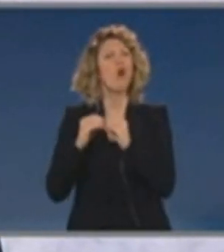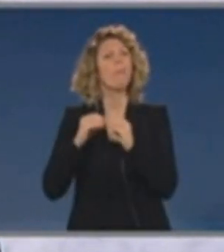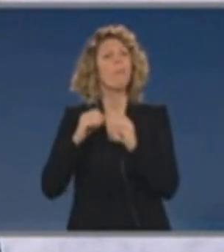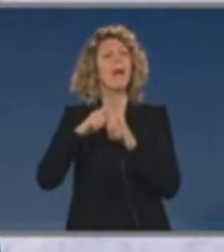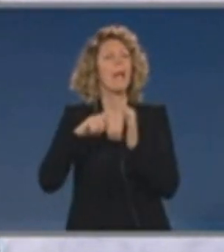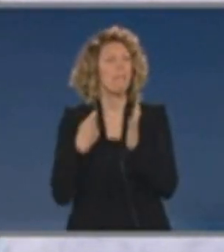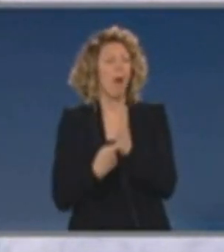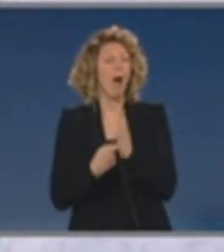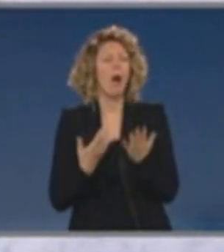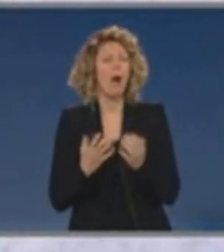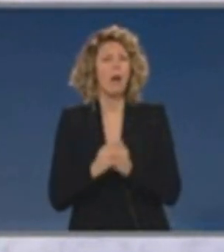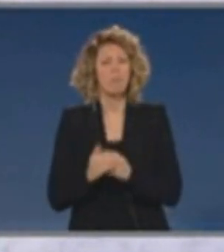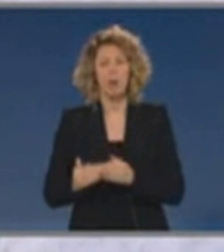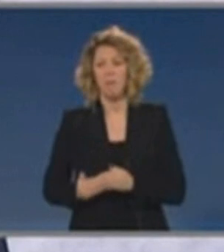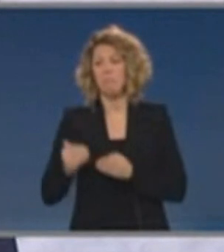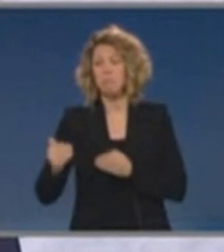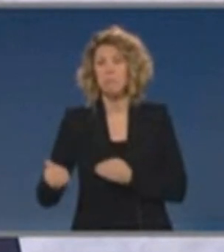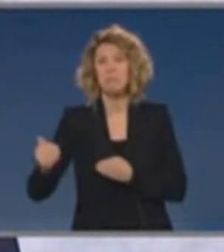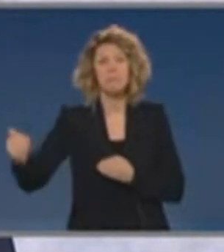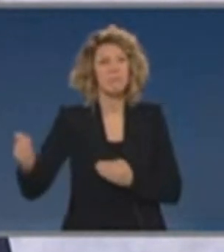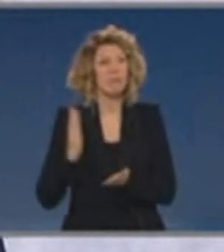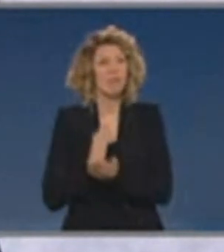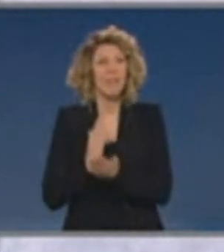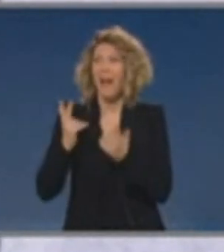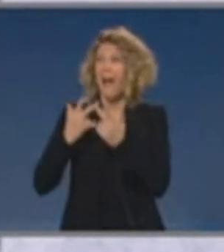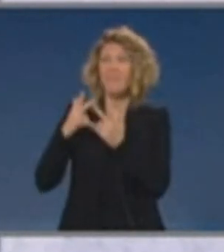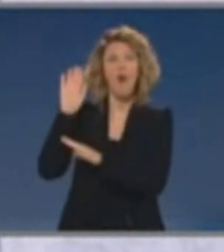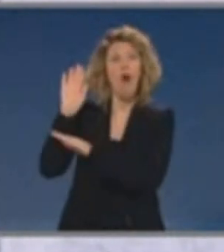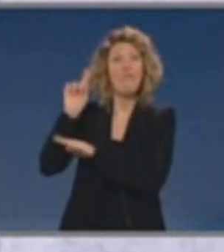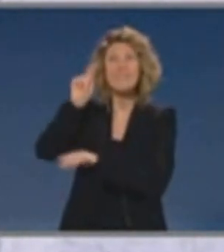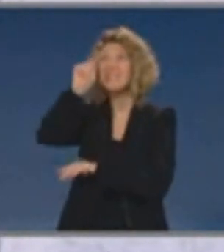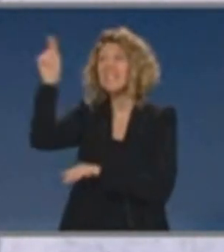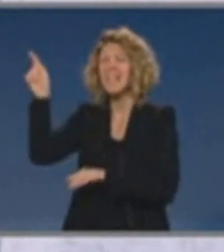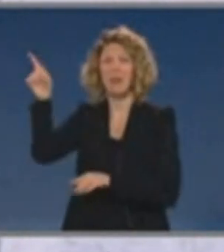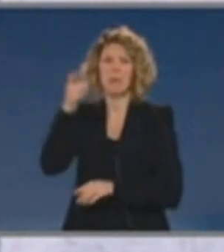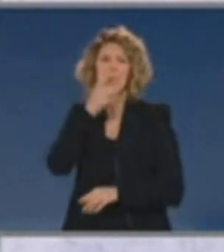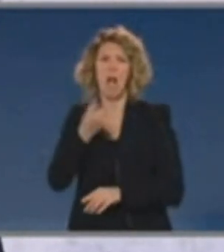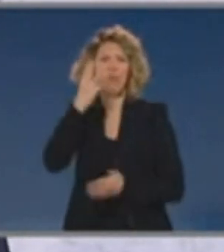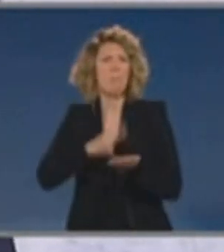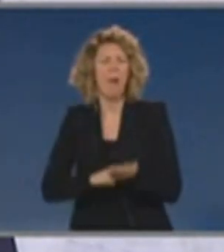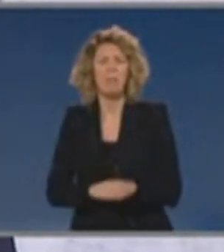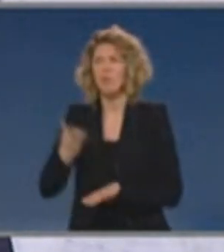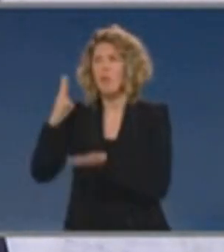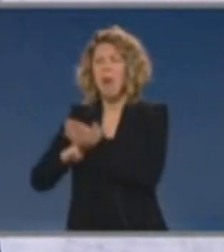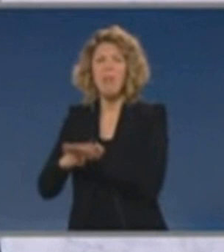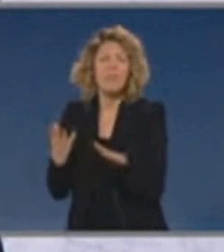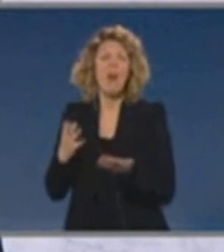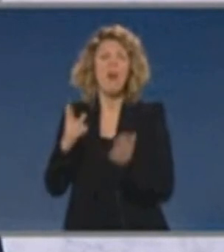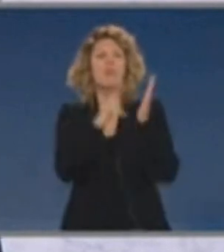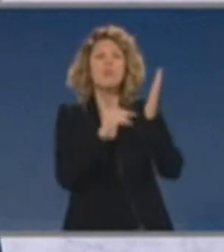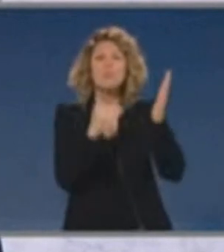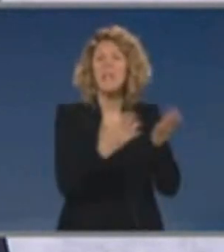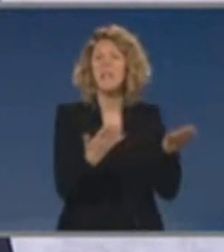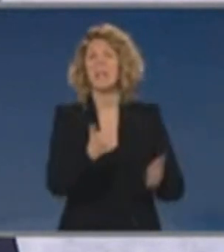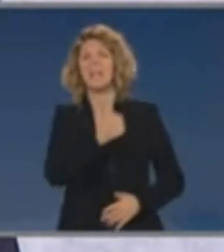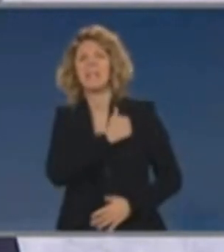delivered, and that was twice the length that countries with similar programs were putting in place around the world, whether in New Zealand or